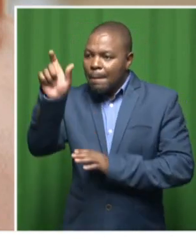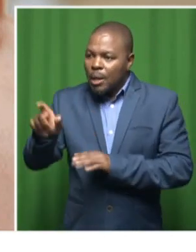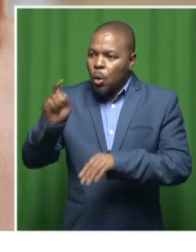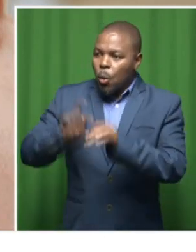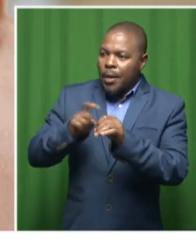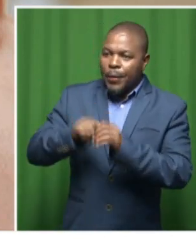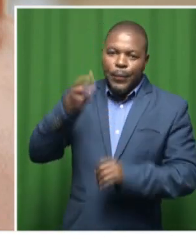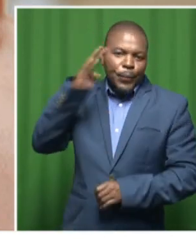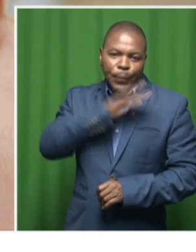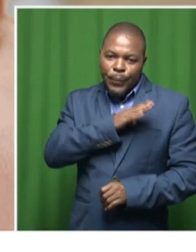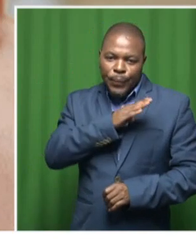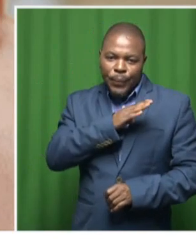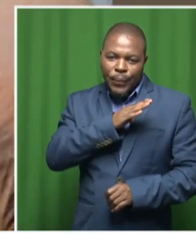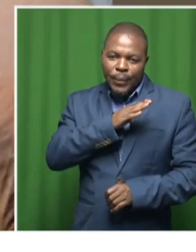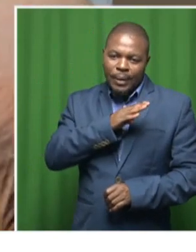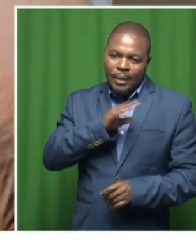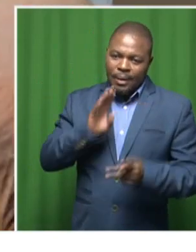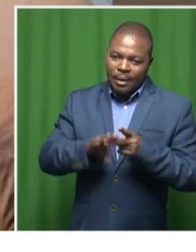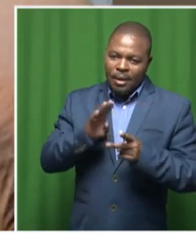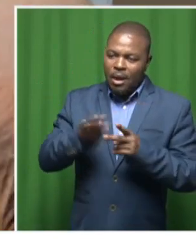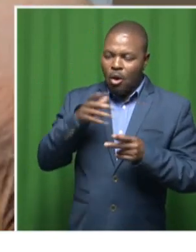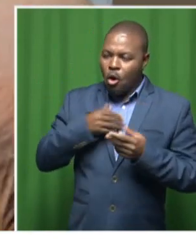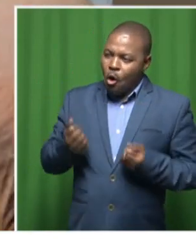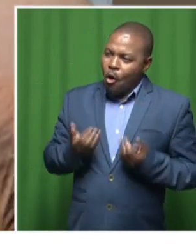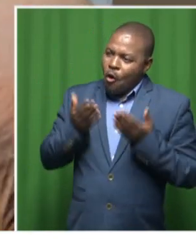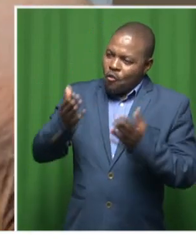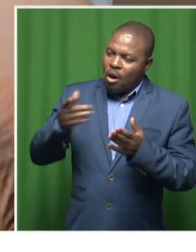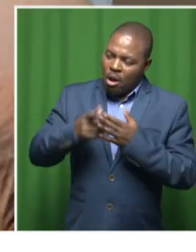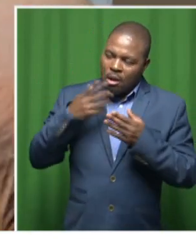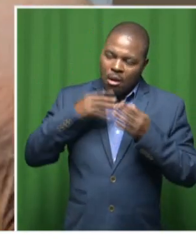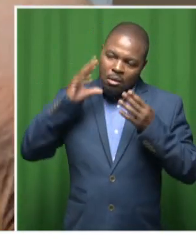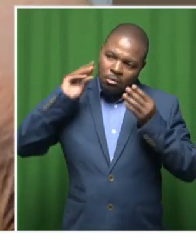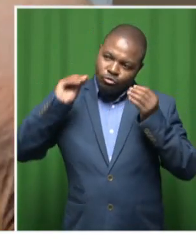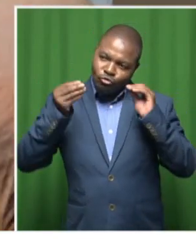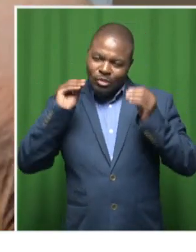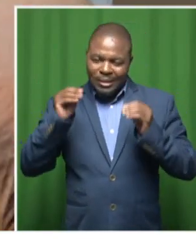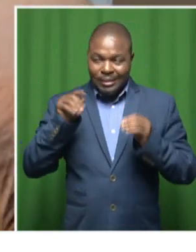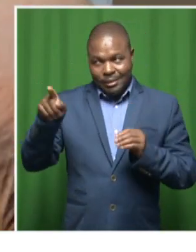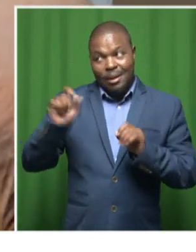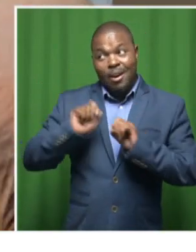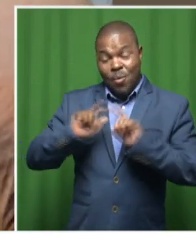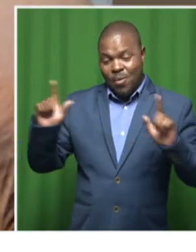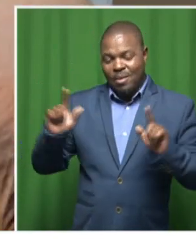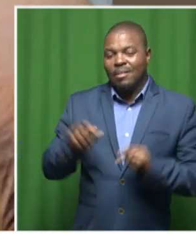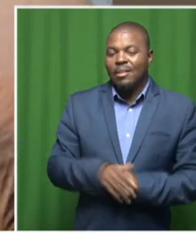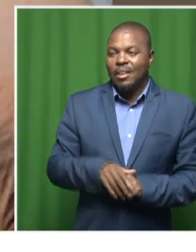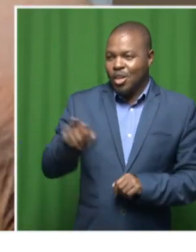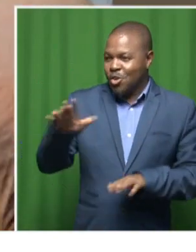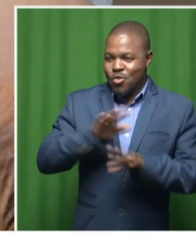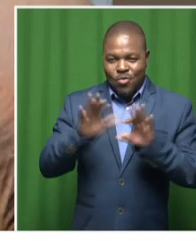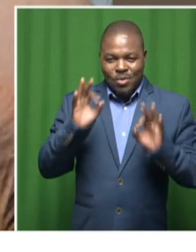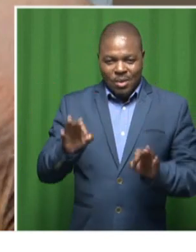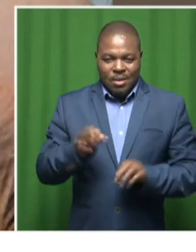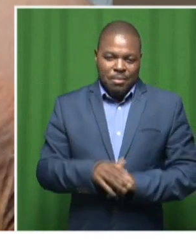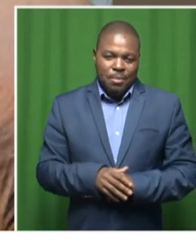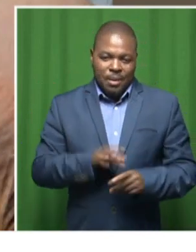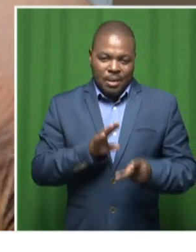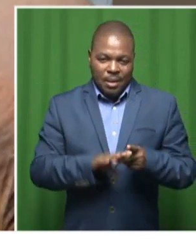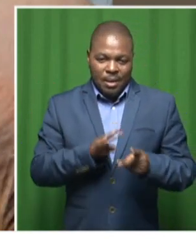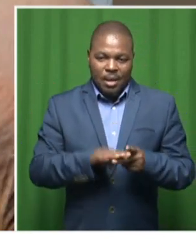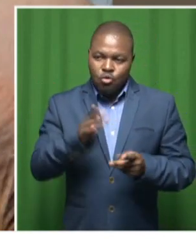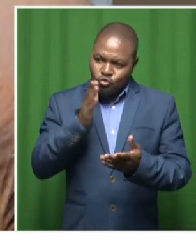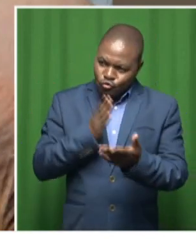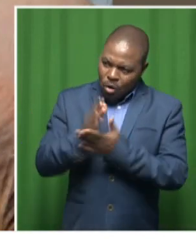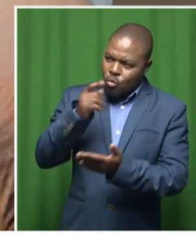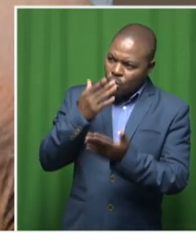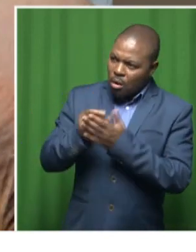qualified plastic surgeon offering plastic surgery procedures, please be very aware. As a patient, it is your right to be discerning. It is your right to ask,